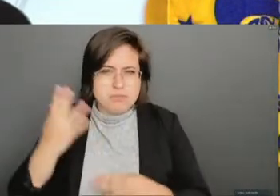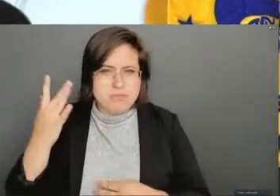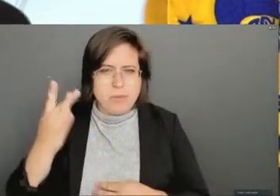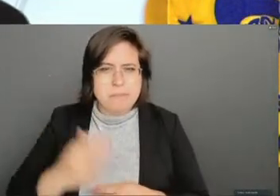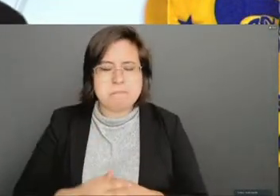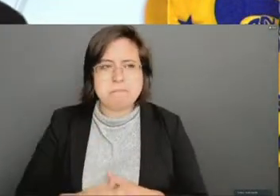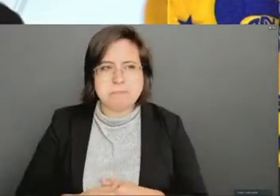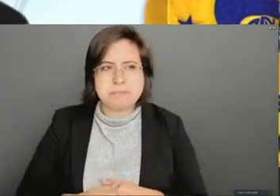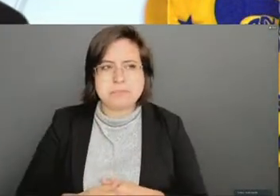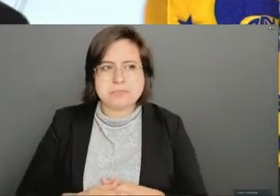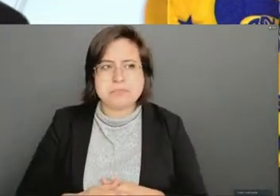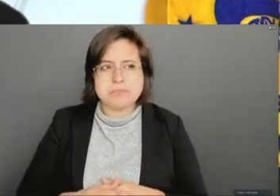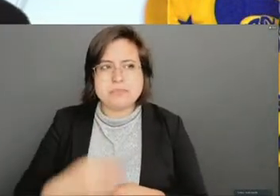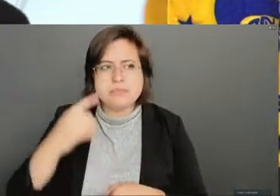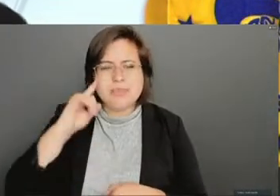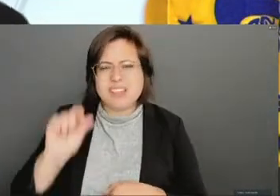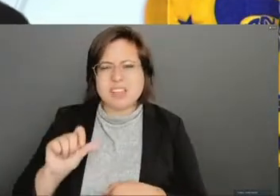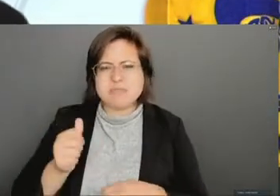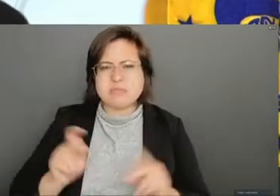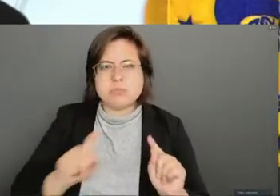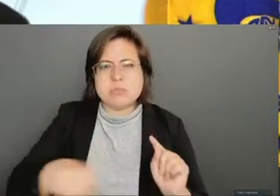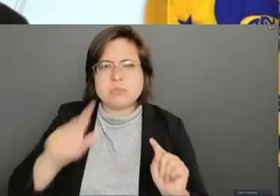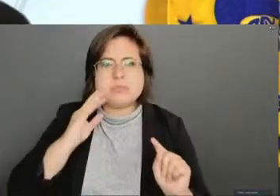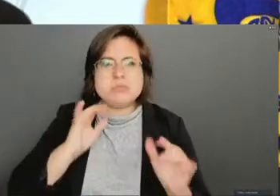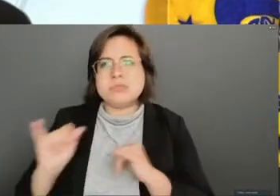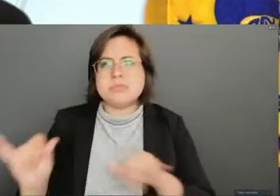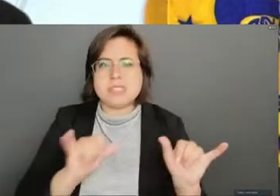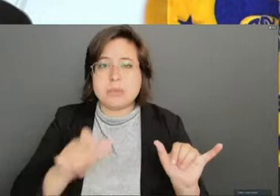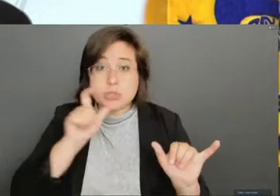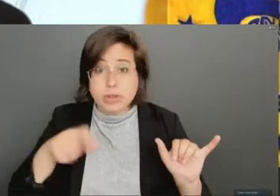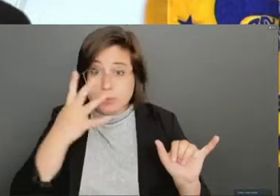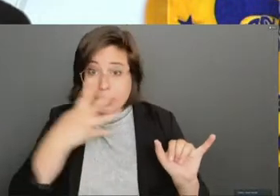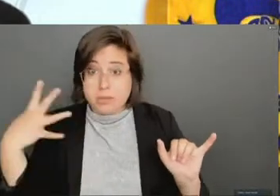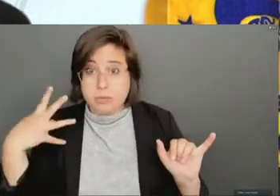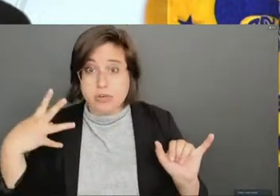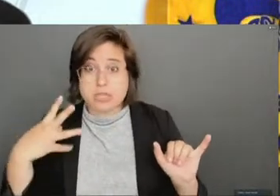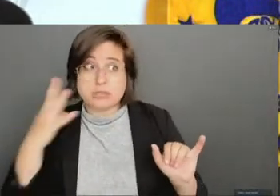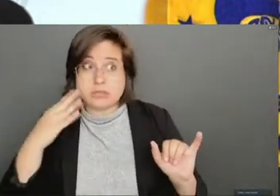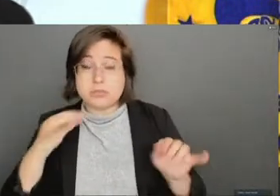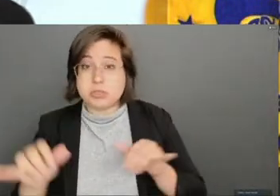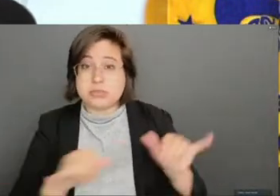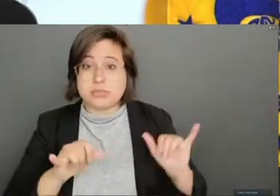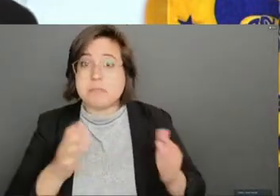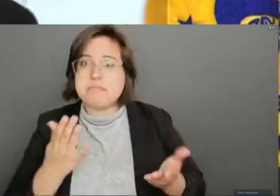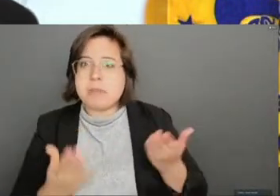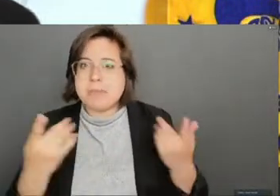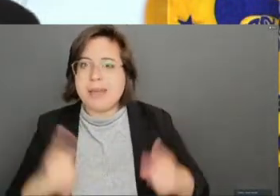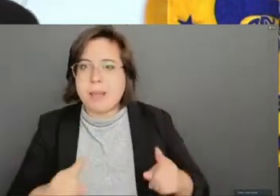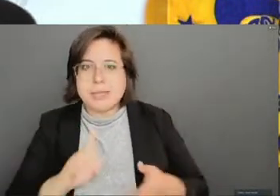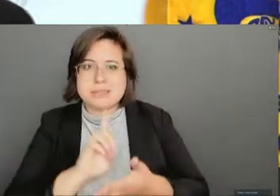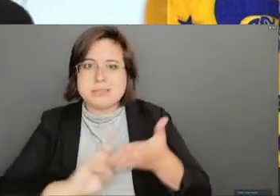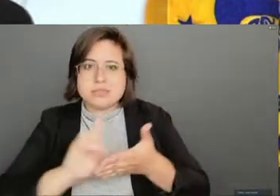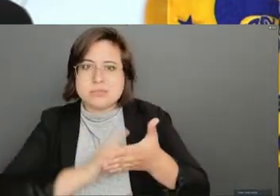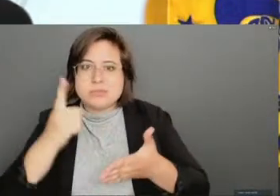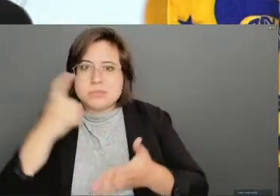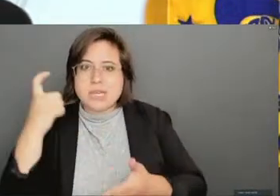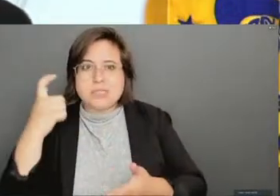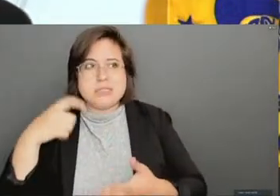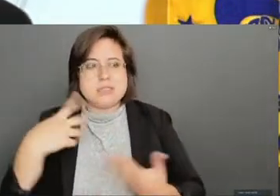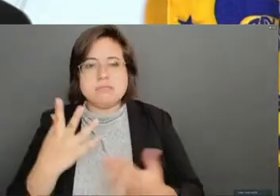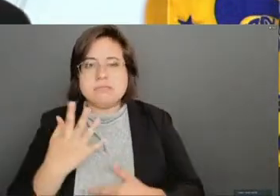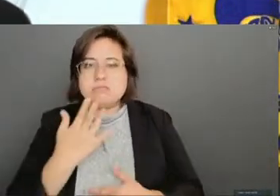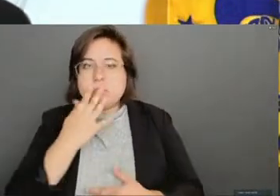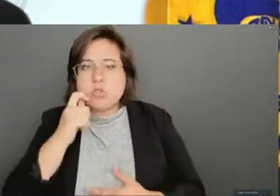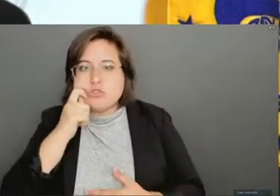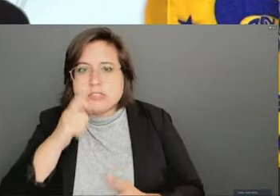many people have had these experiences, and you don't have to have been an immigrant to have had these experiences. You may have been discriminated against based on the color of your